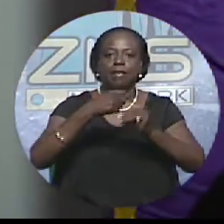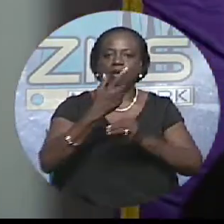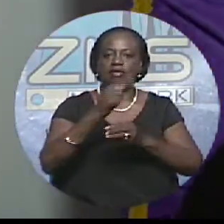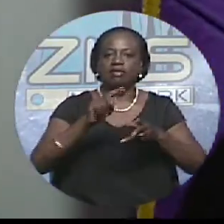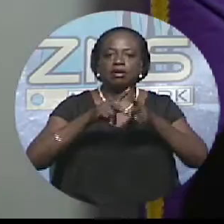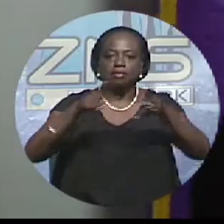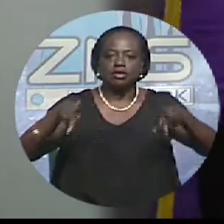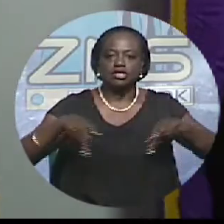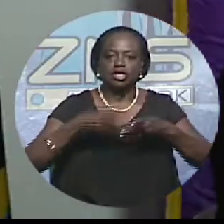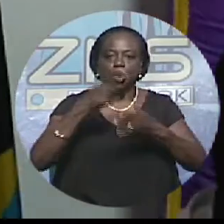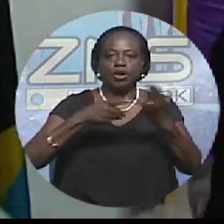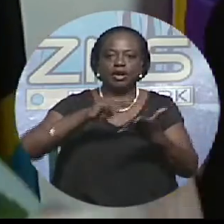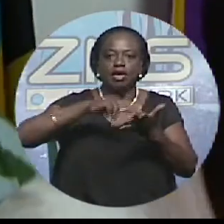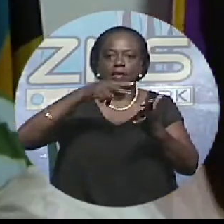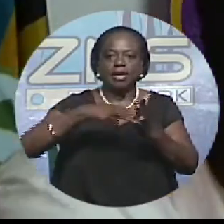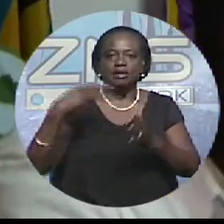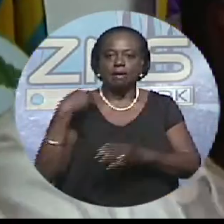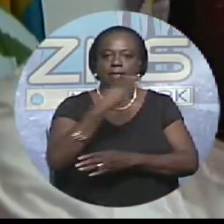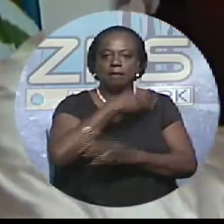this country.